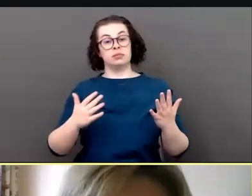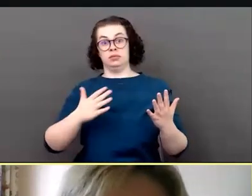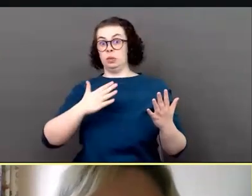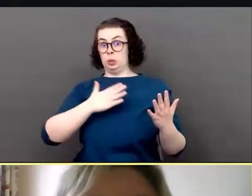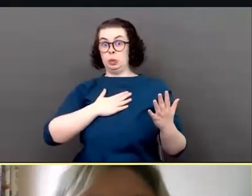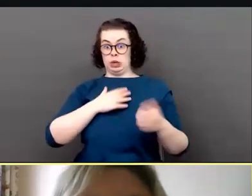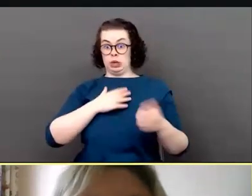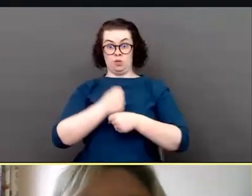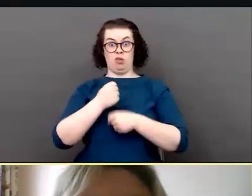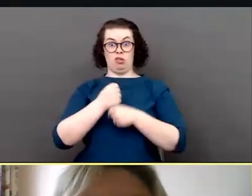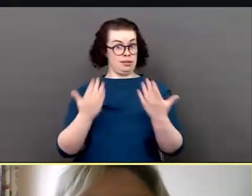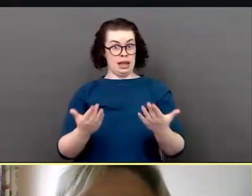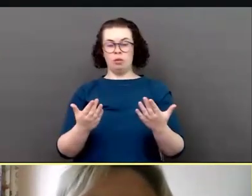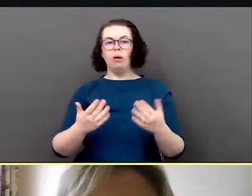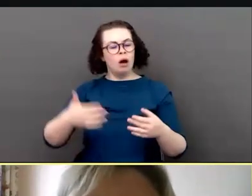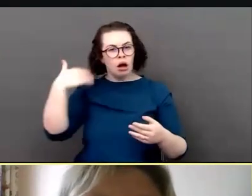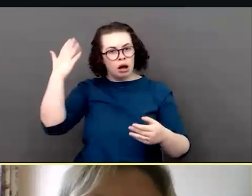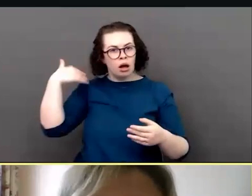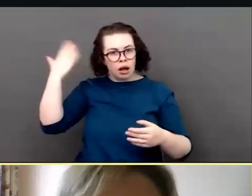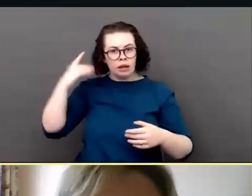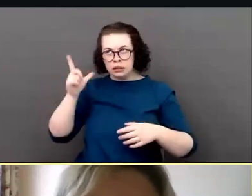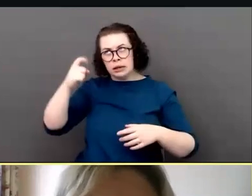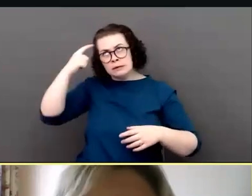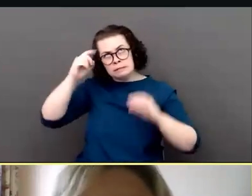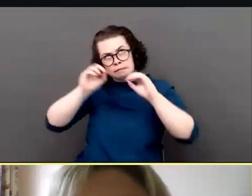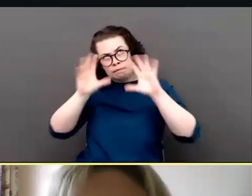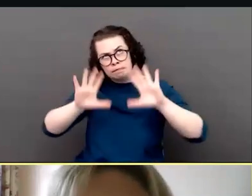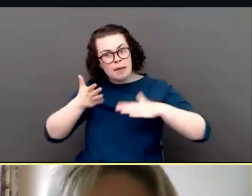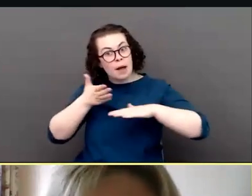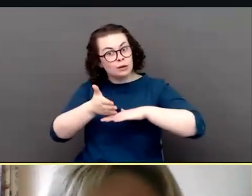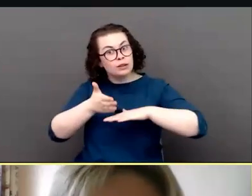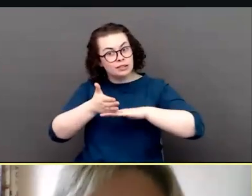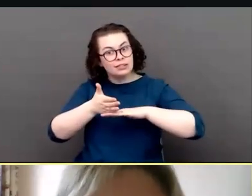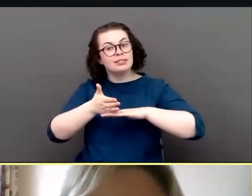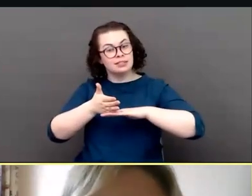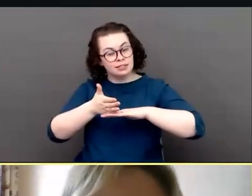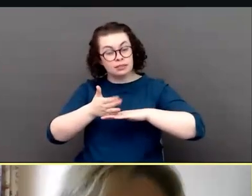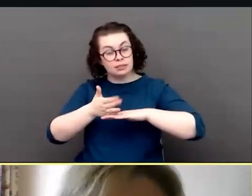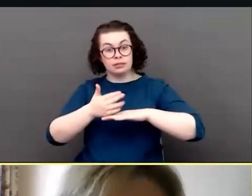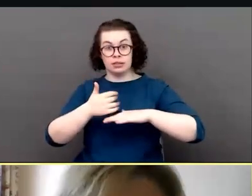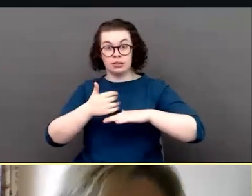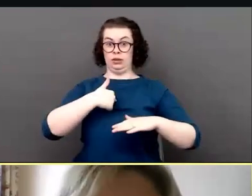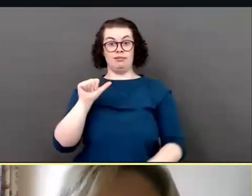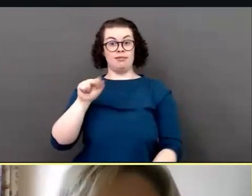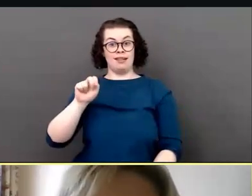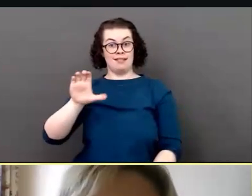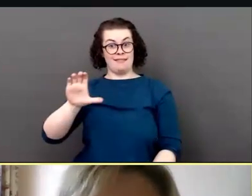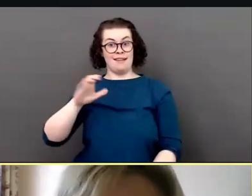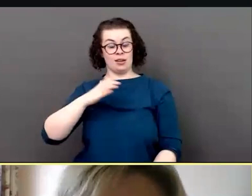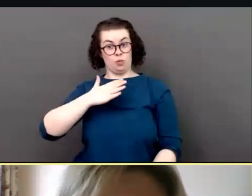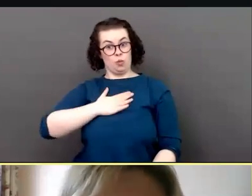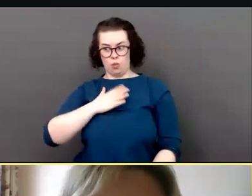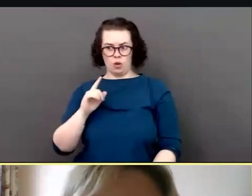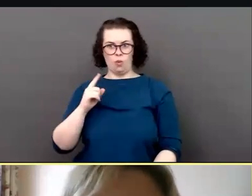ago, and ANEC was at the origin of this work. We are very